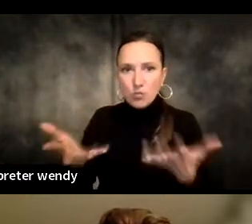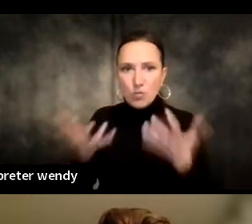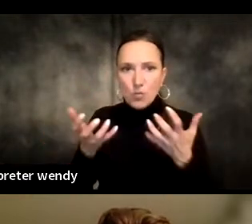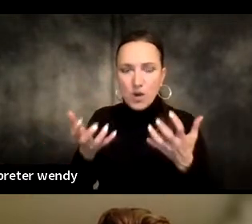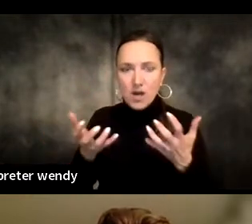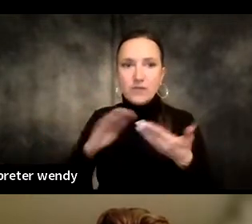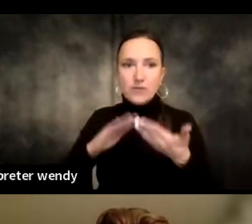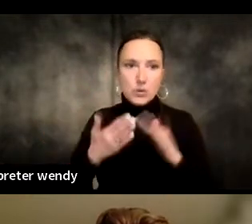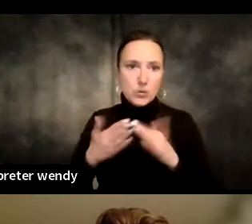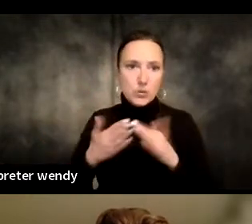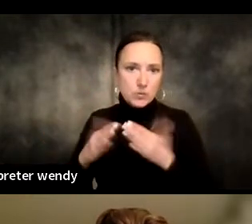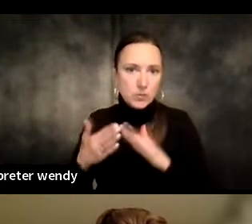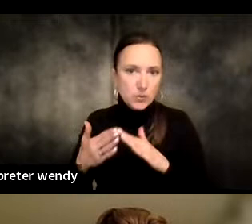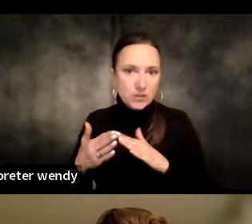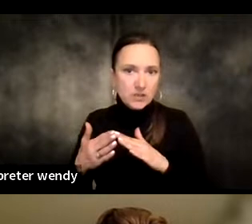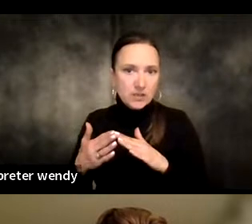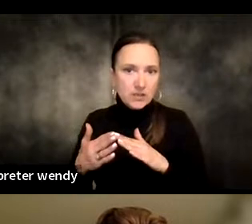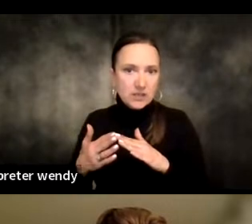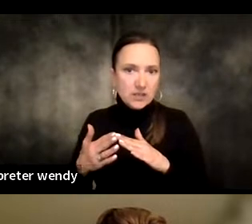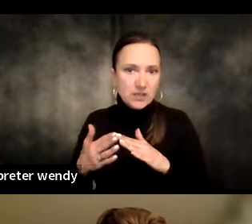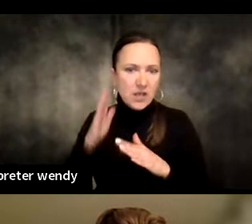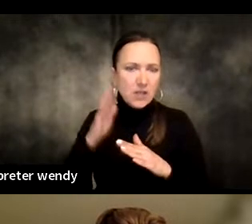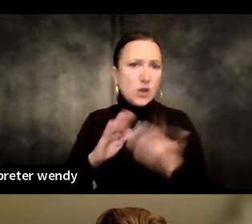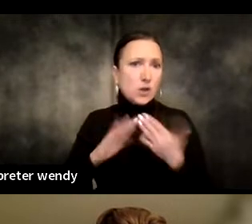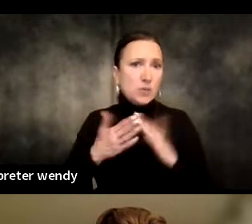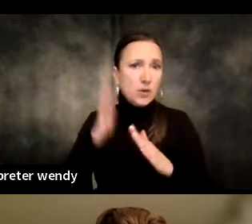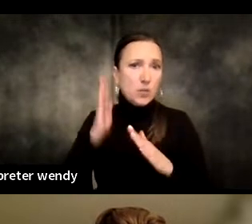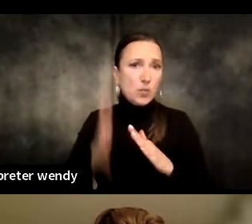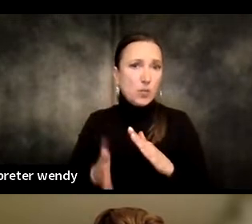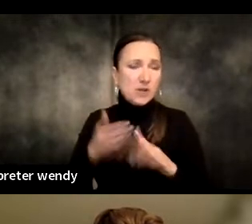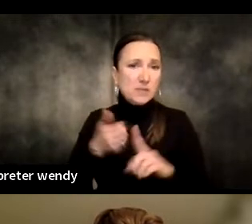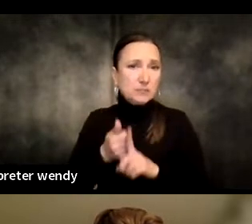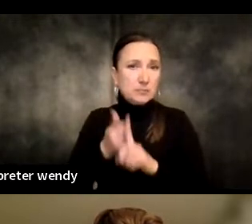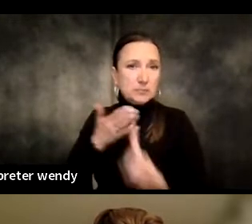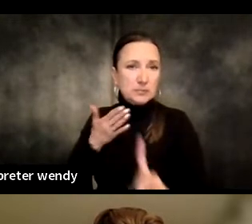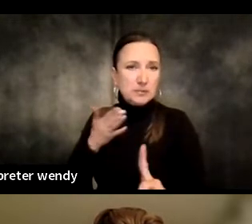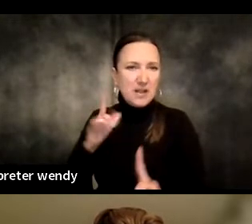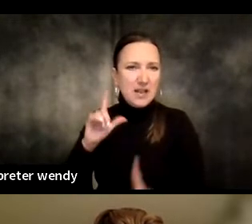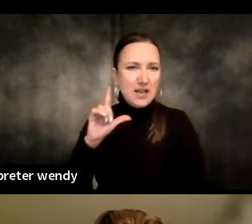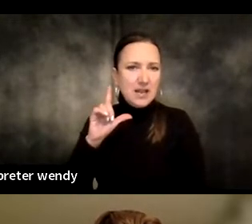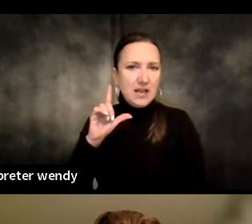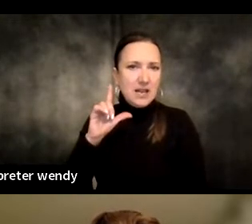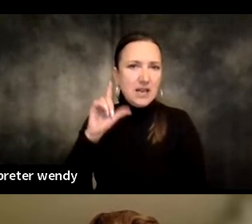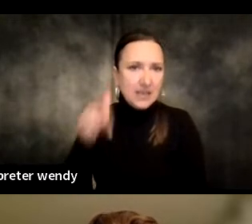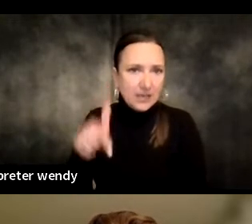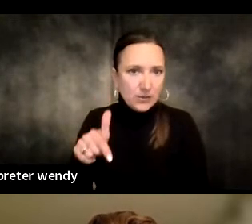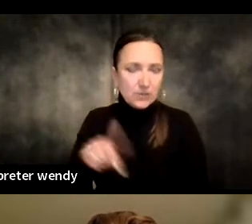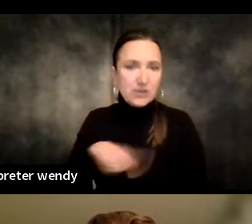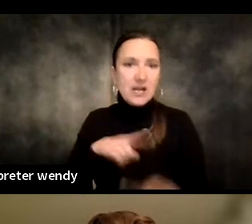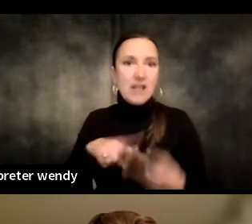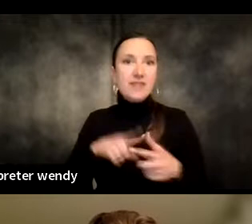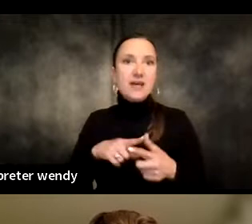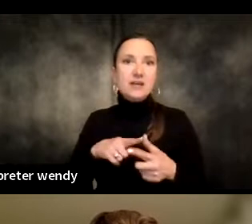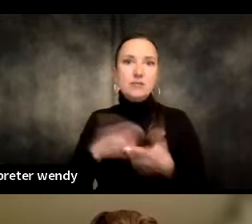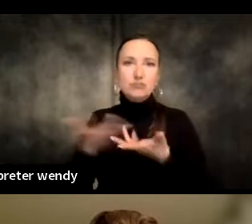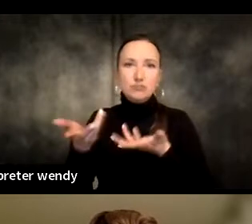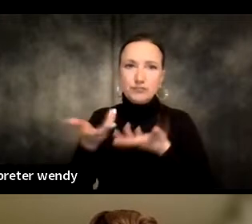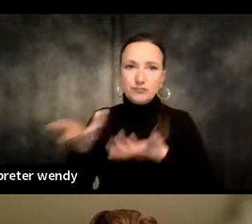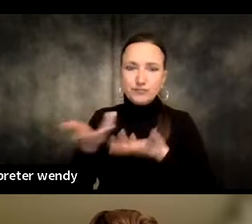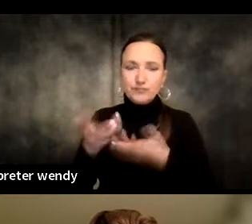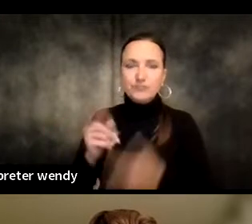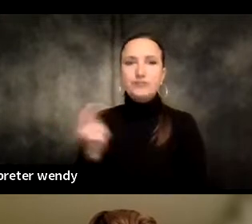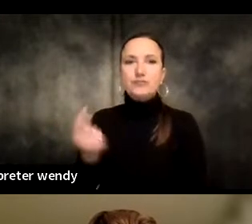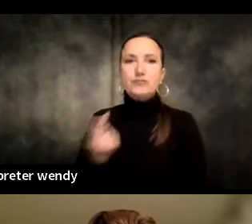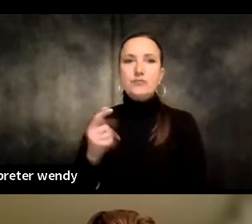the community will be elaborating on this later. We will be engaging on Tuesday,